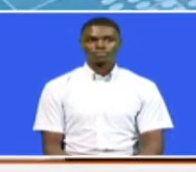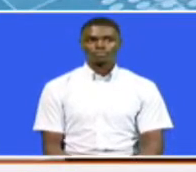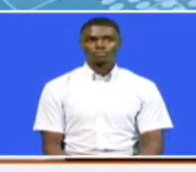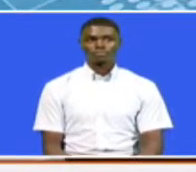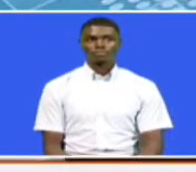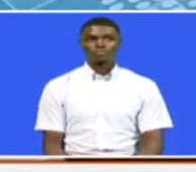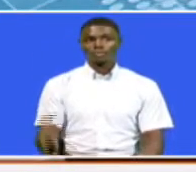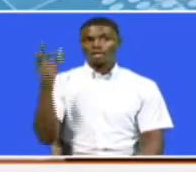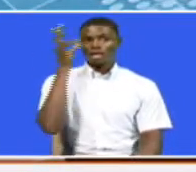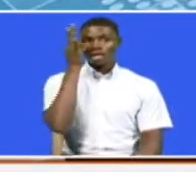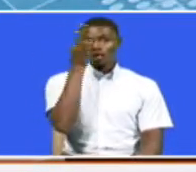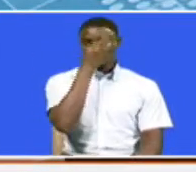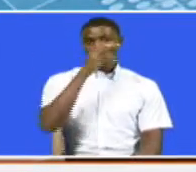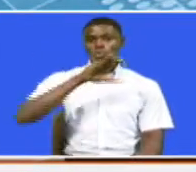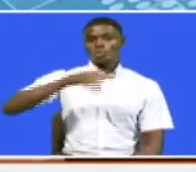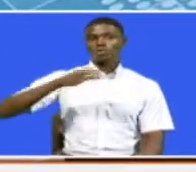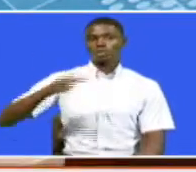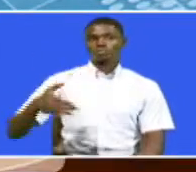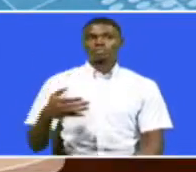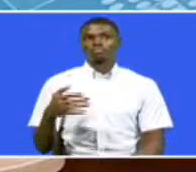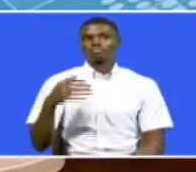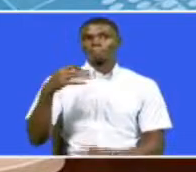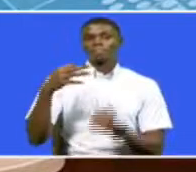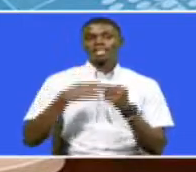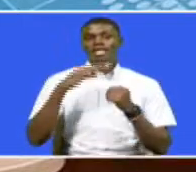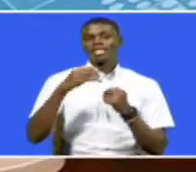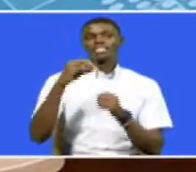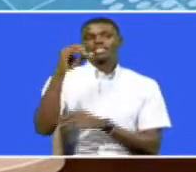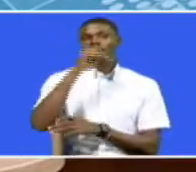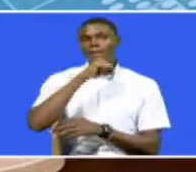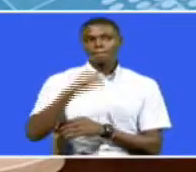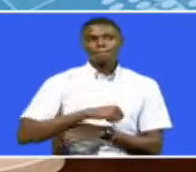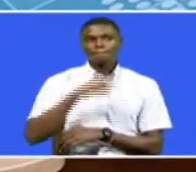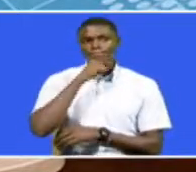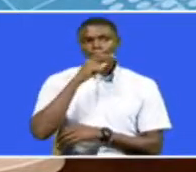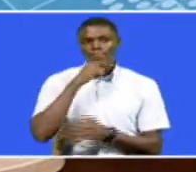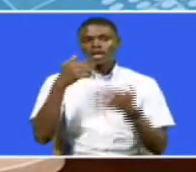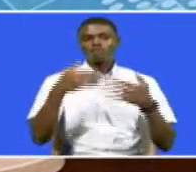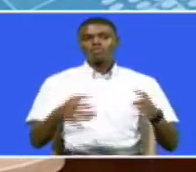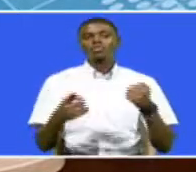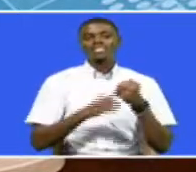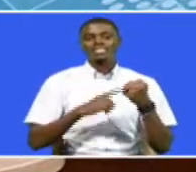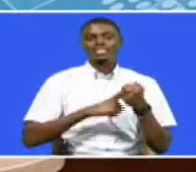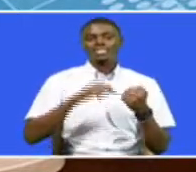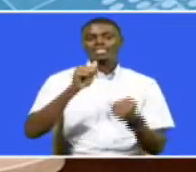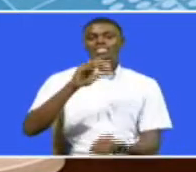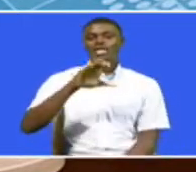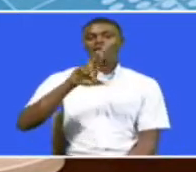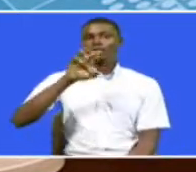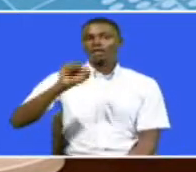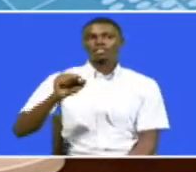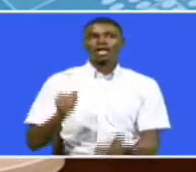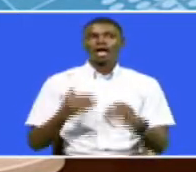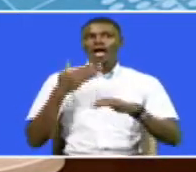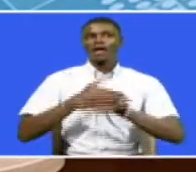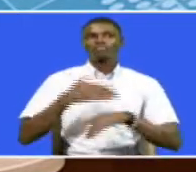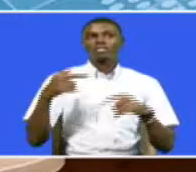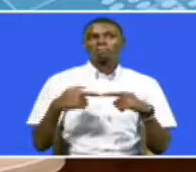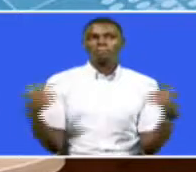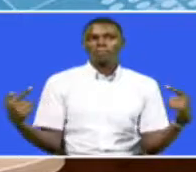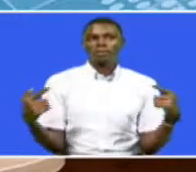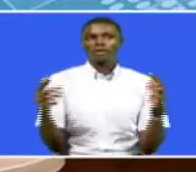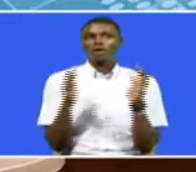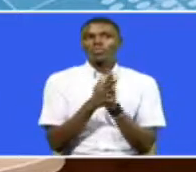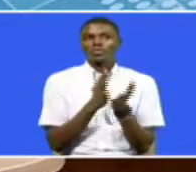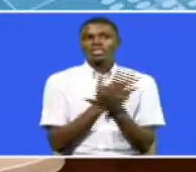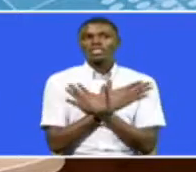And now to Nyeri County, where an eight-year-old man has lost his 6 acres piece of land following a bar brawl with